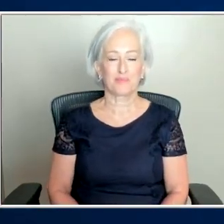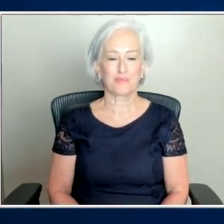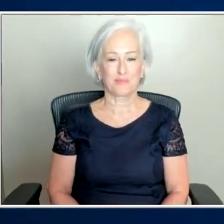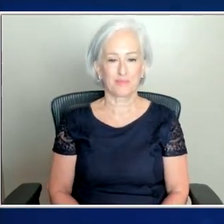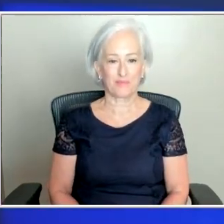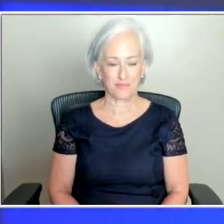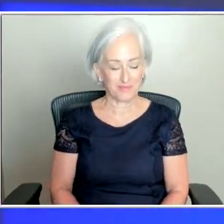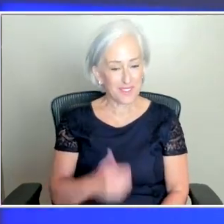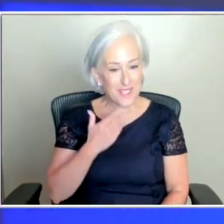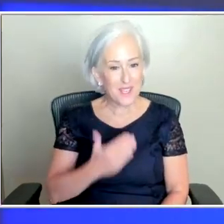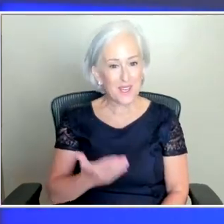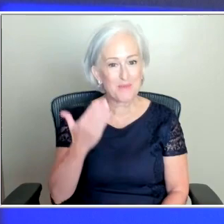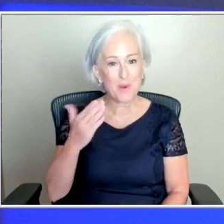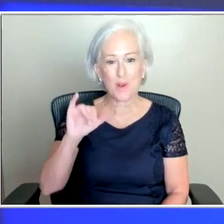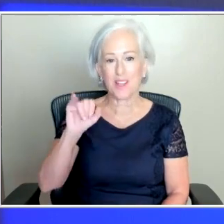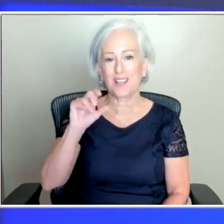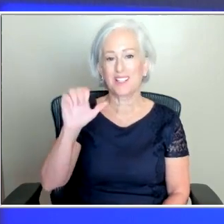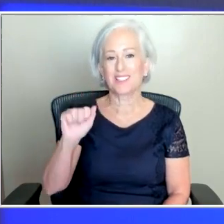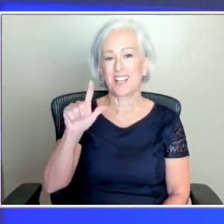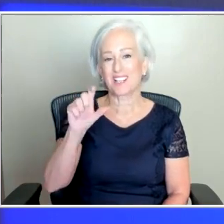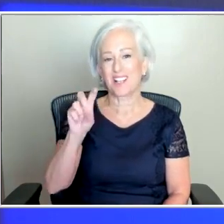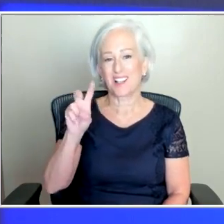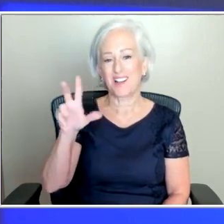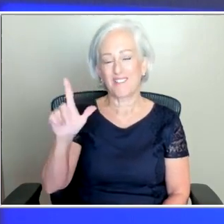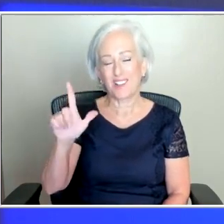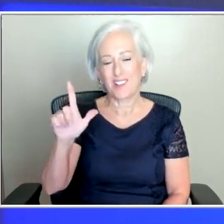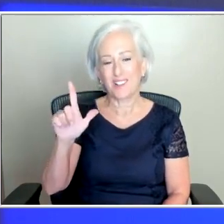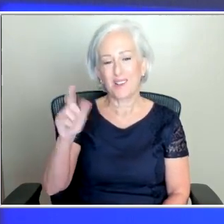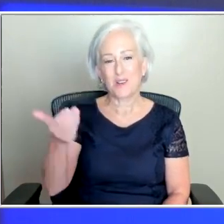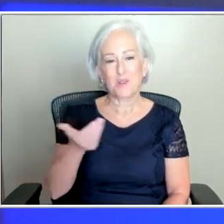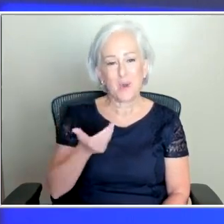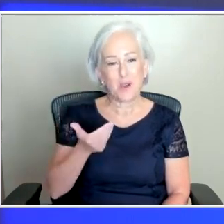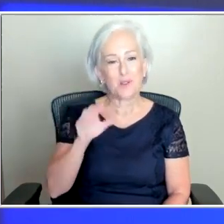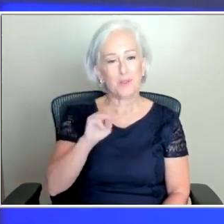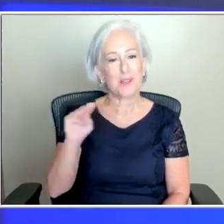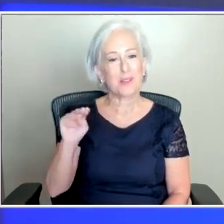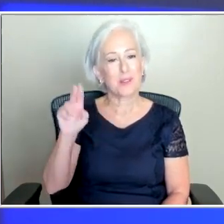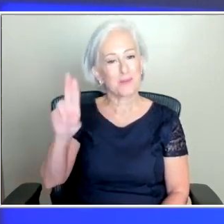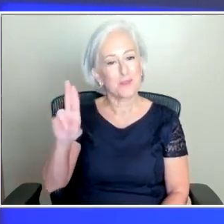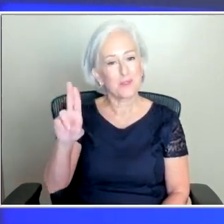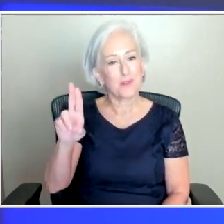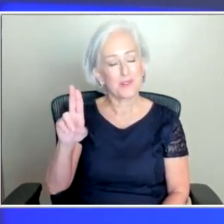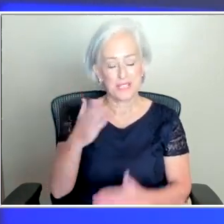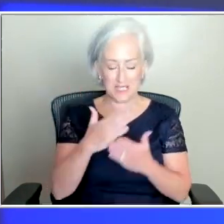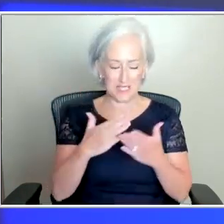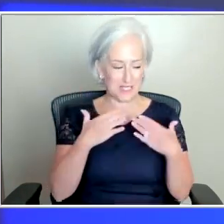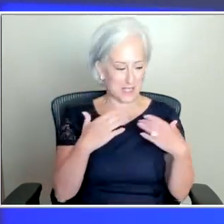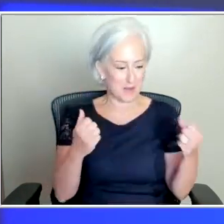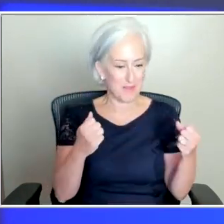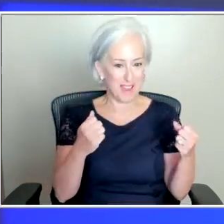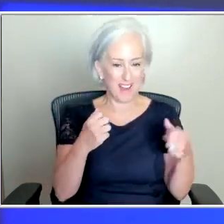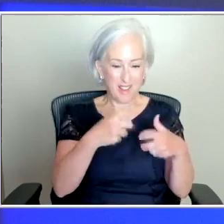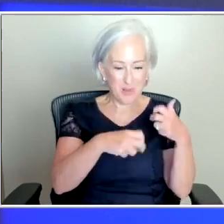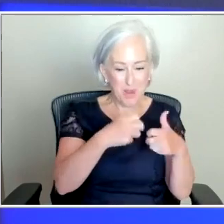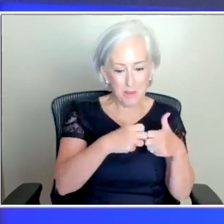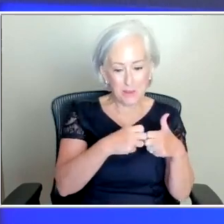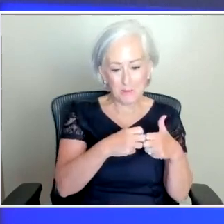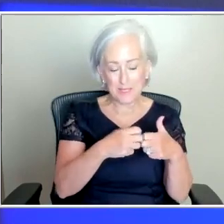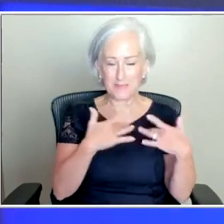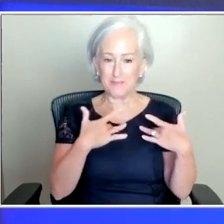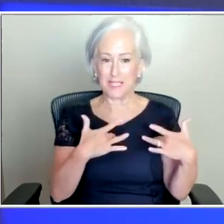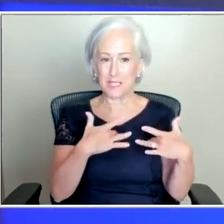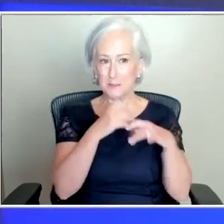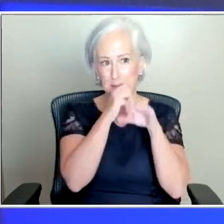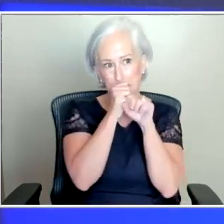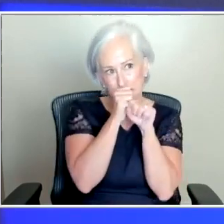Good morning, I'm Jessica Lovell, and welcome to the Morning Medical Update. Some health problems aren't really talked about, as we know, at the dinner table or in